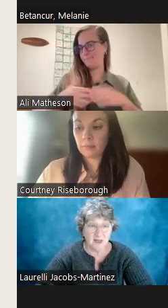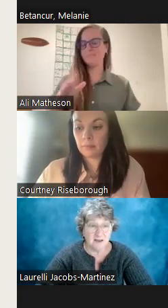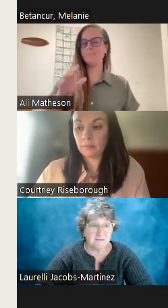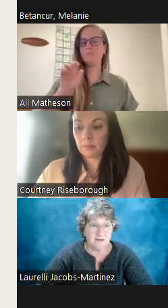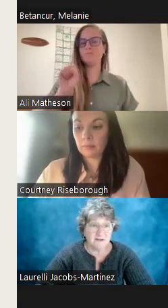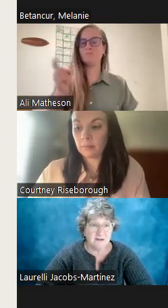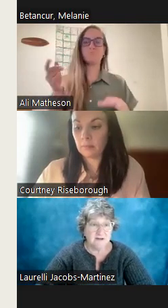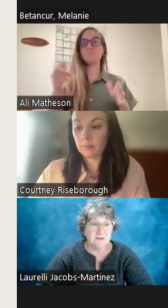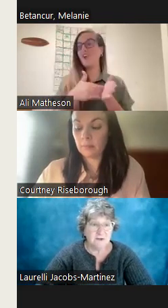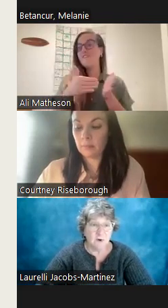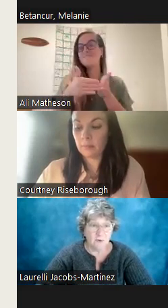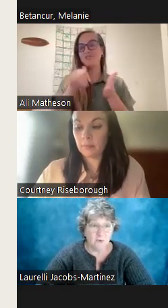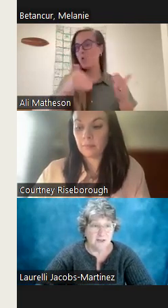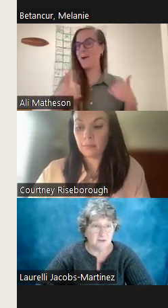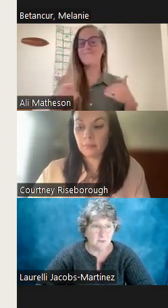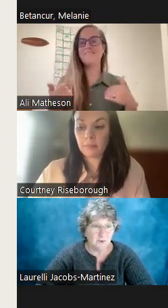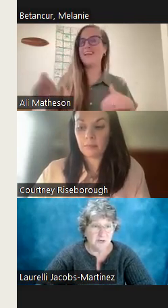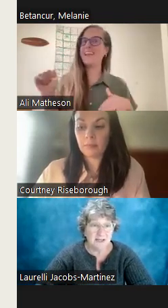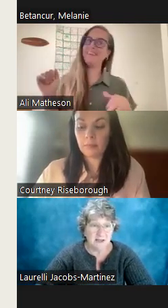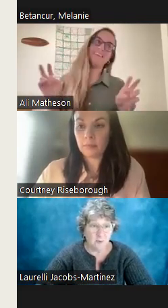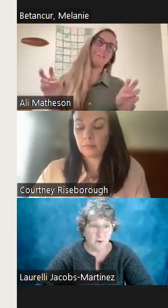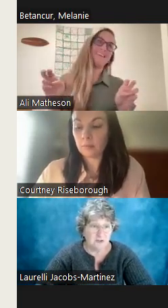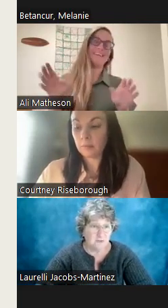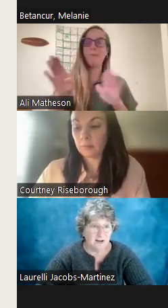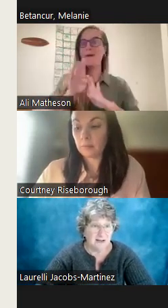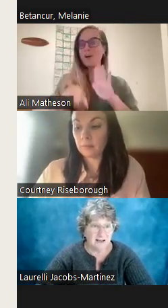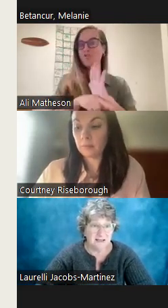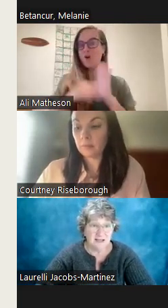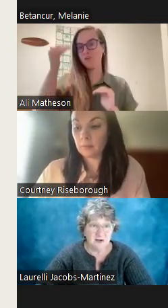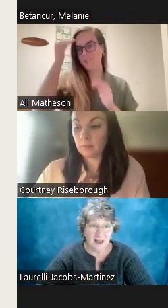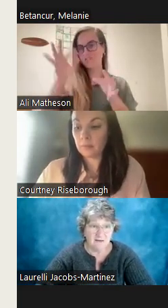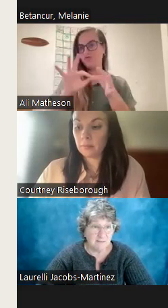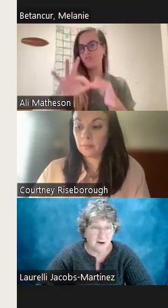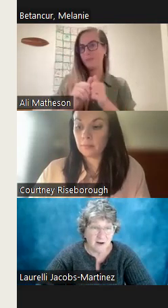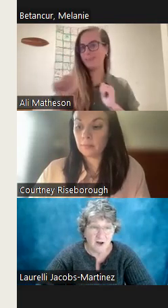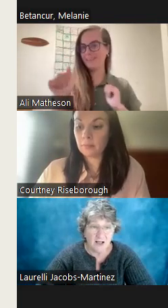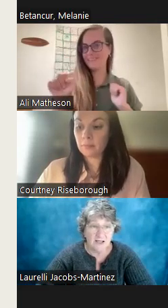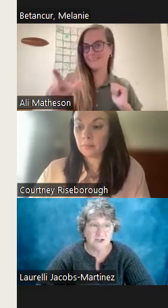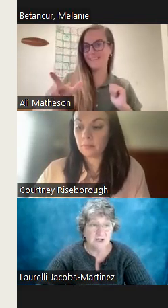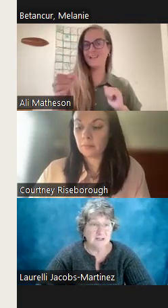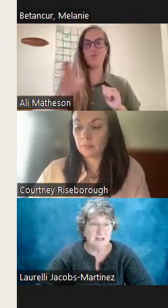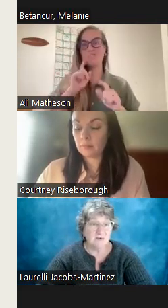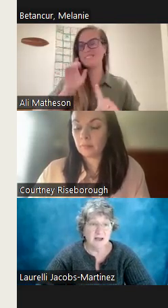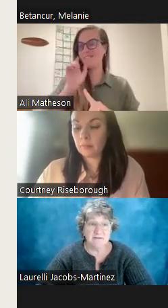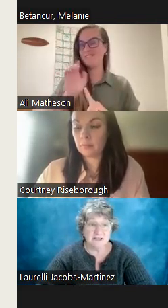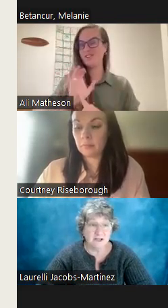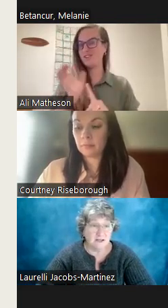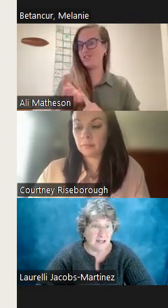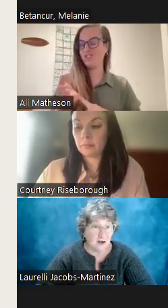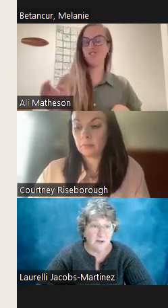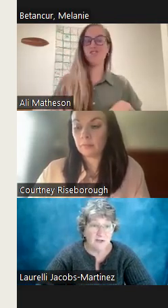their life. So it's really important to recognize that they don't have the background knowledge, they don't have